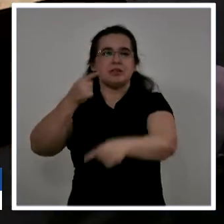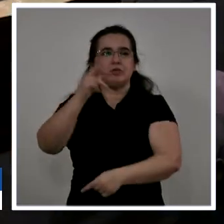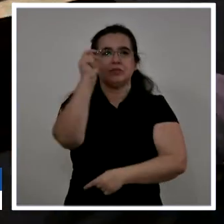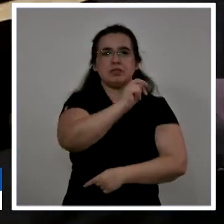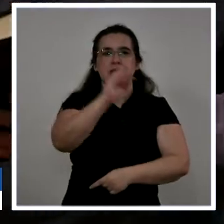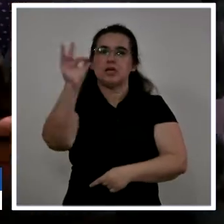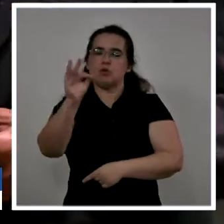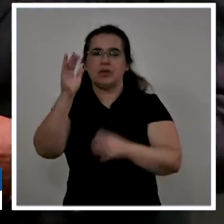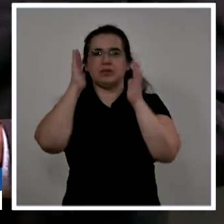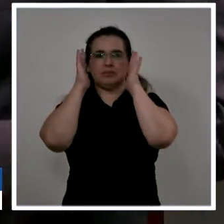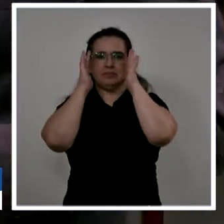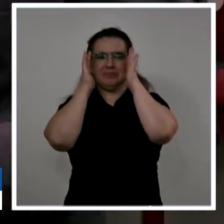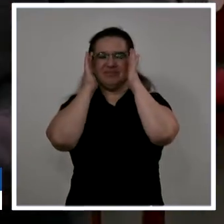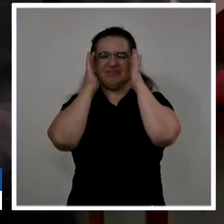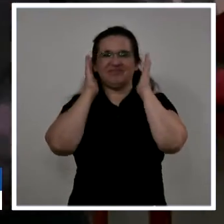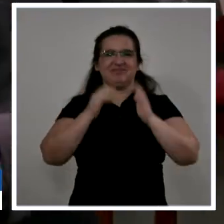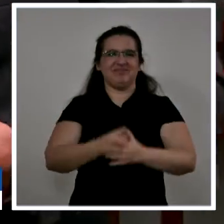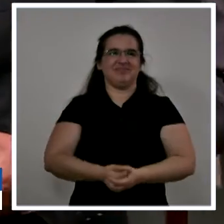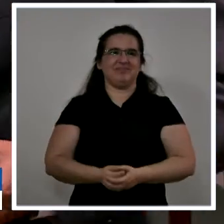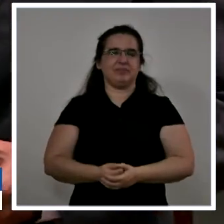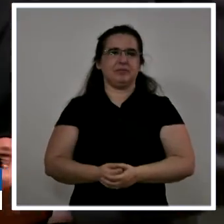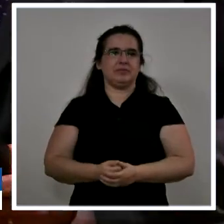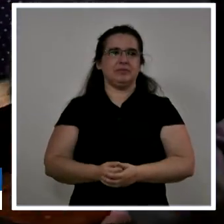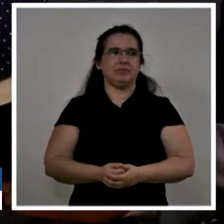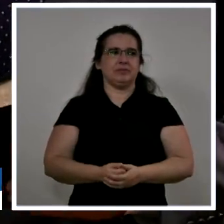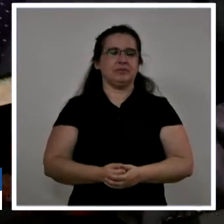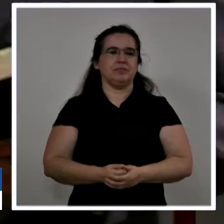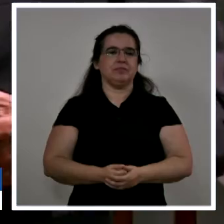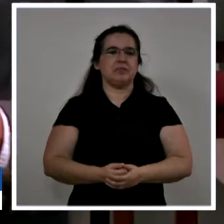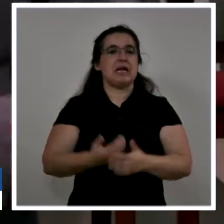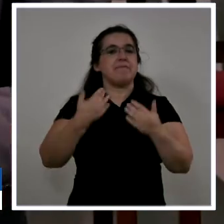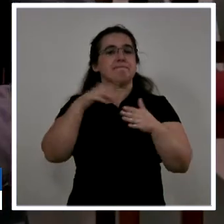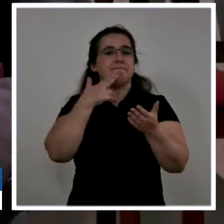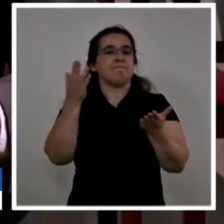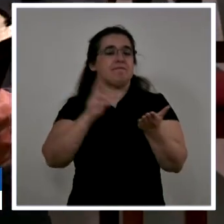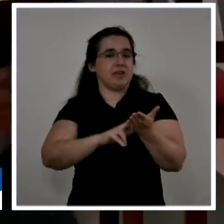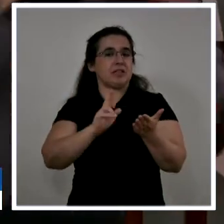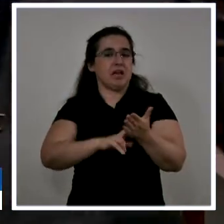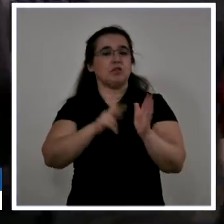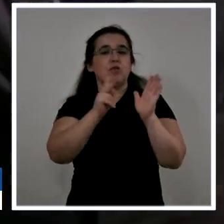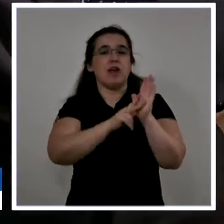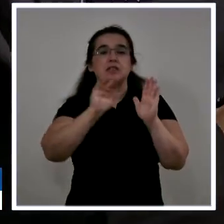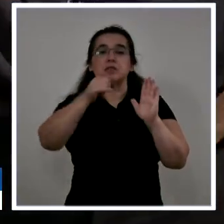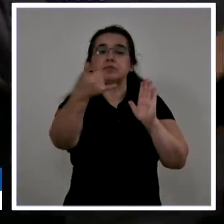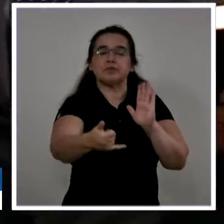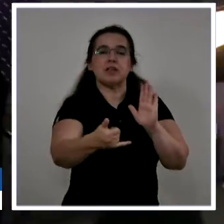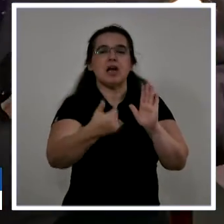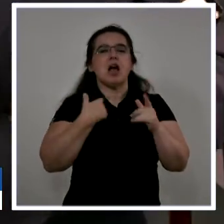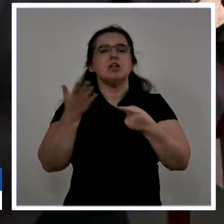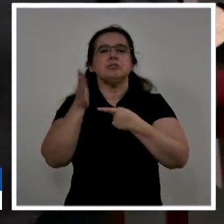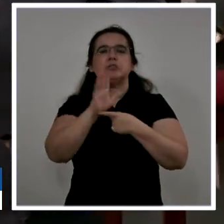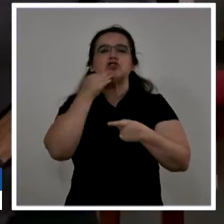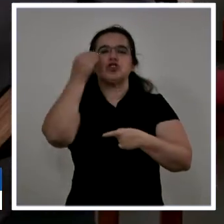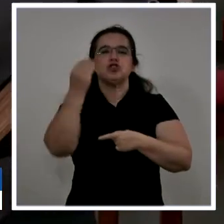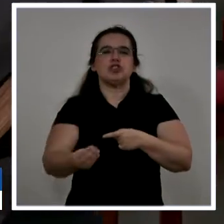quarta geração. But the next verse says God shows mercy to thousands of generations. E na verdade o verso seguinte diz e mostra justiça a milhares